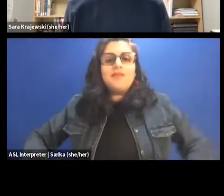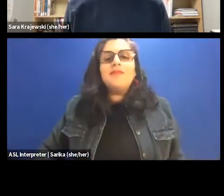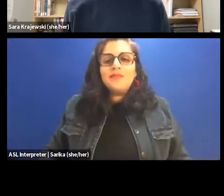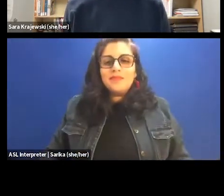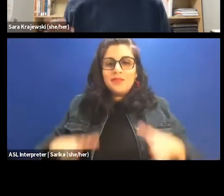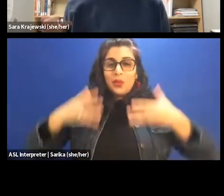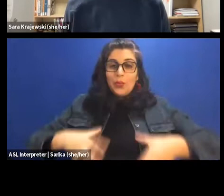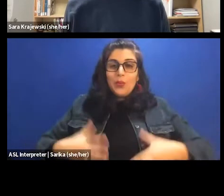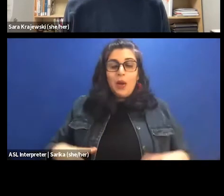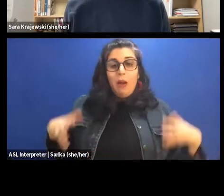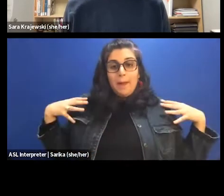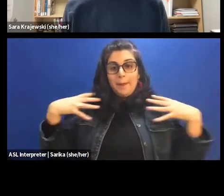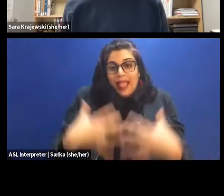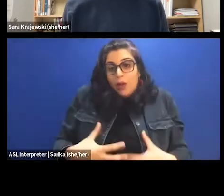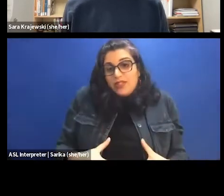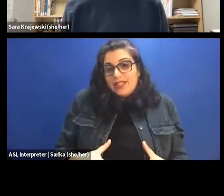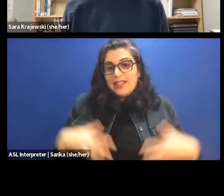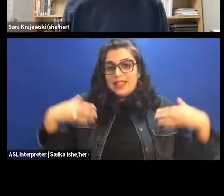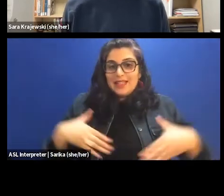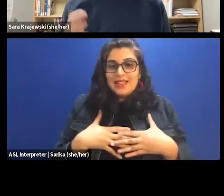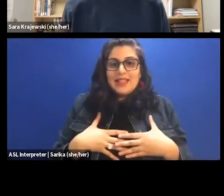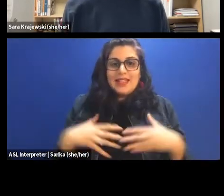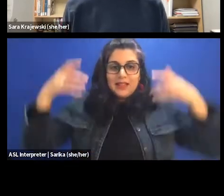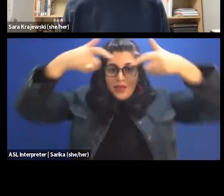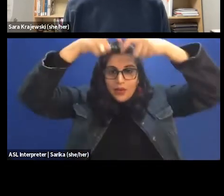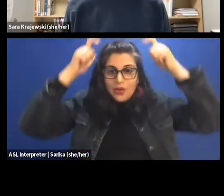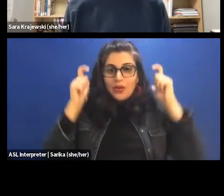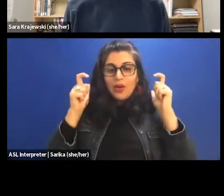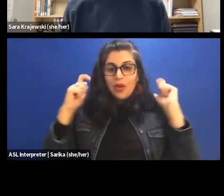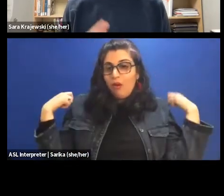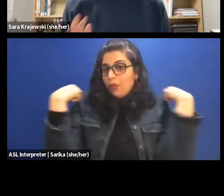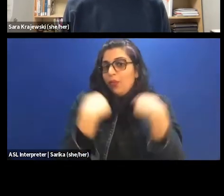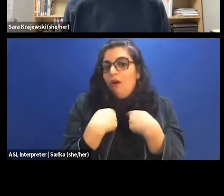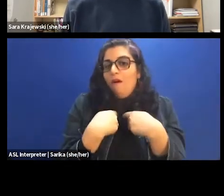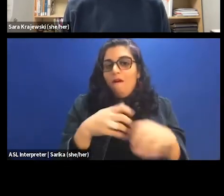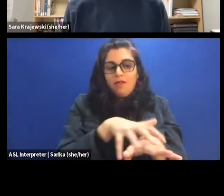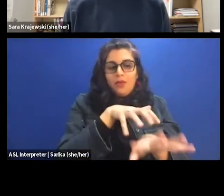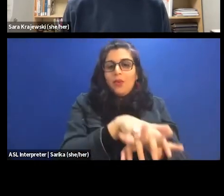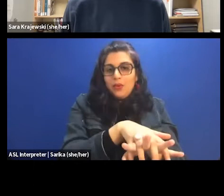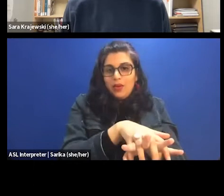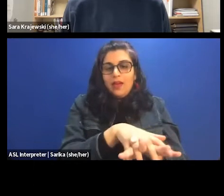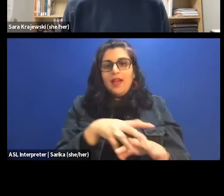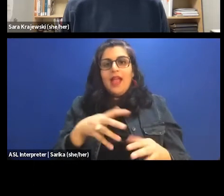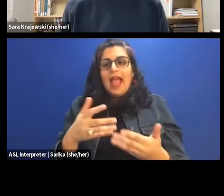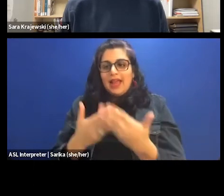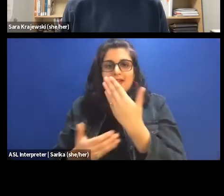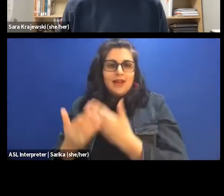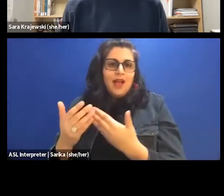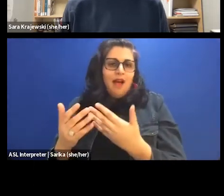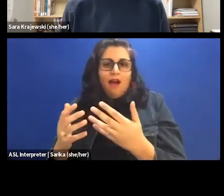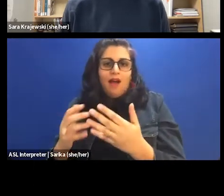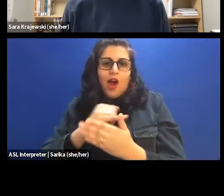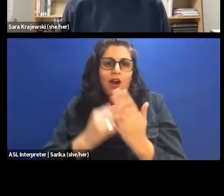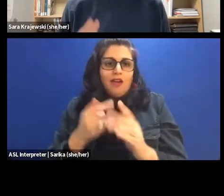dresses, blouses, headpieces, and shawls of indigenous women, as well as handcrafts dating to pre-Hispanic